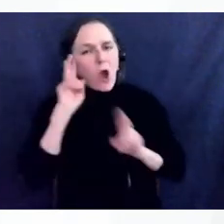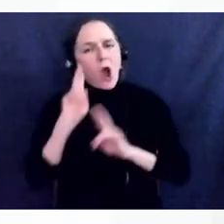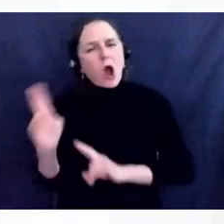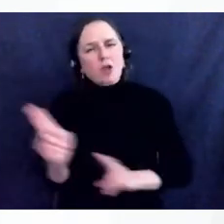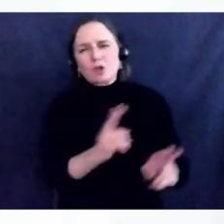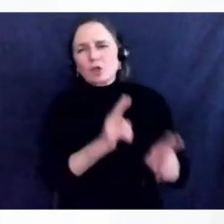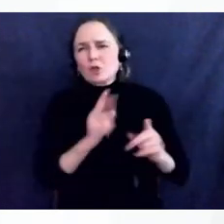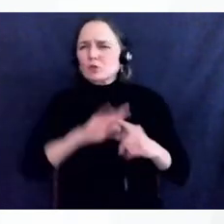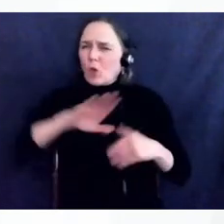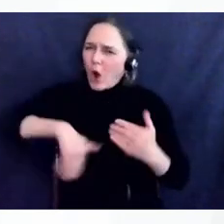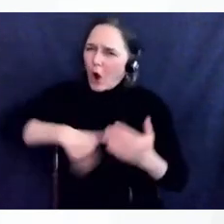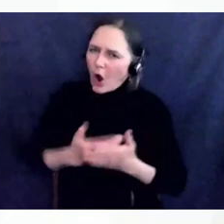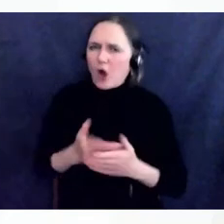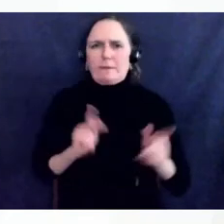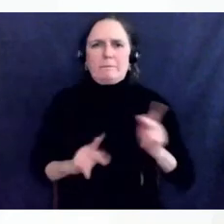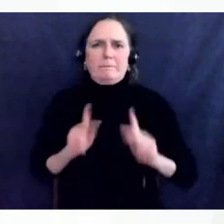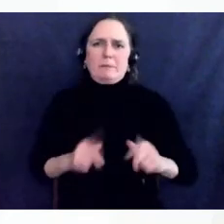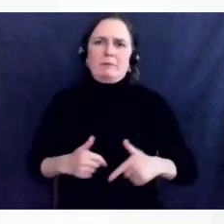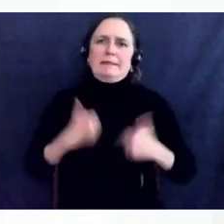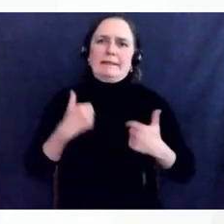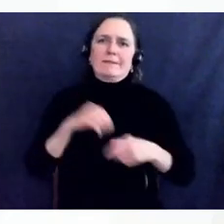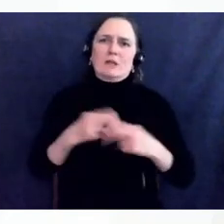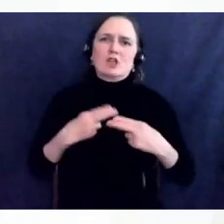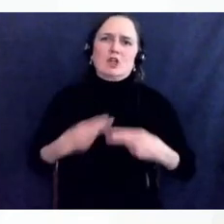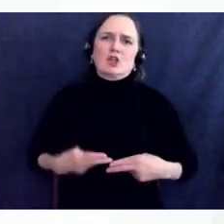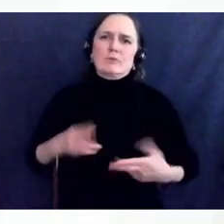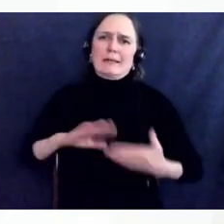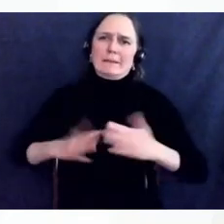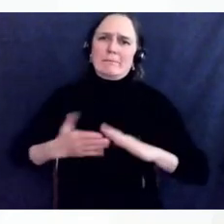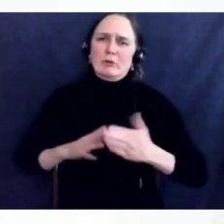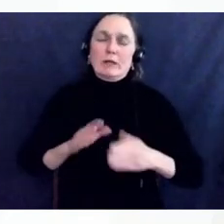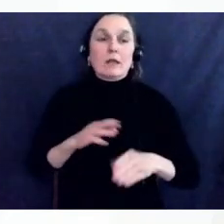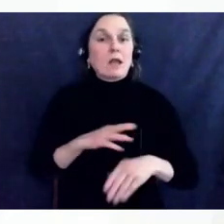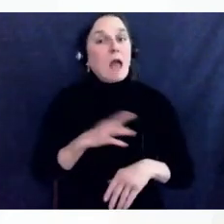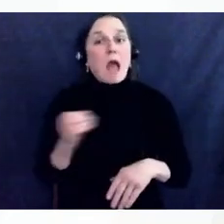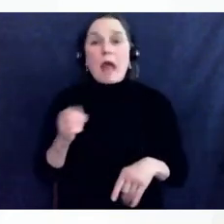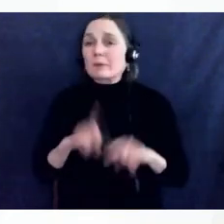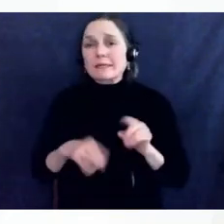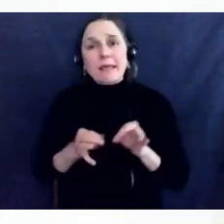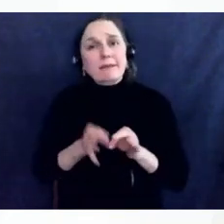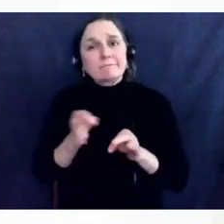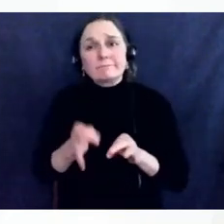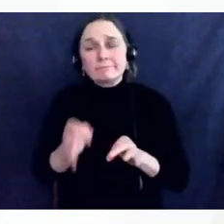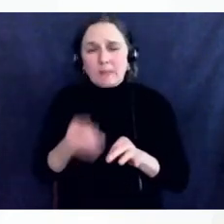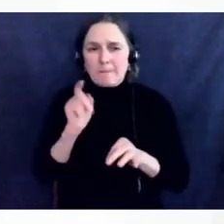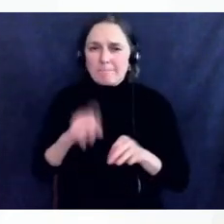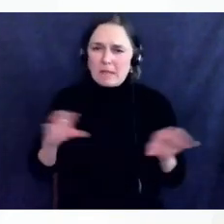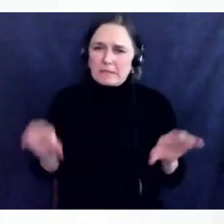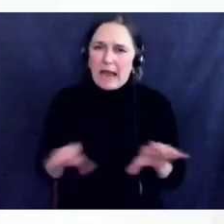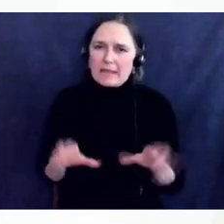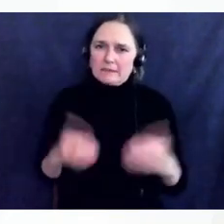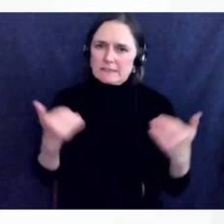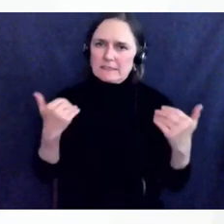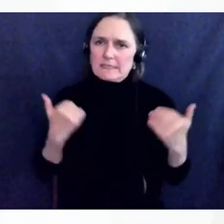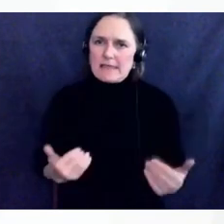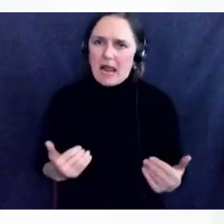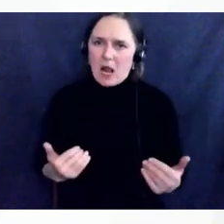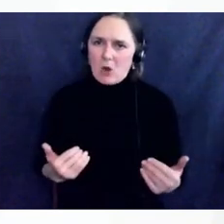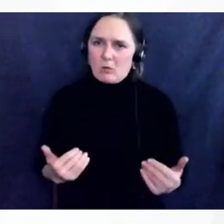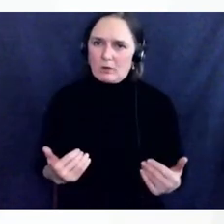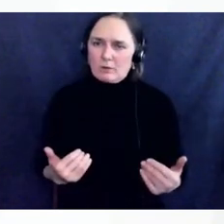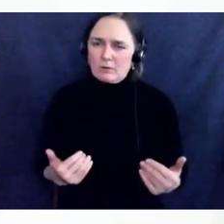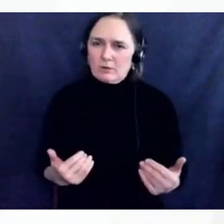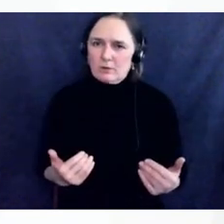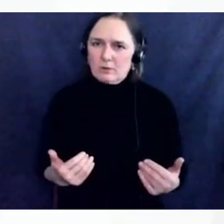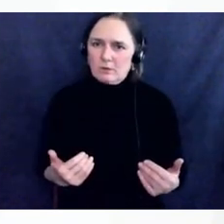reality if we act now. In particular, it's important for us to deal squarely with the